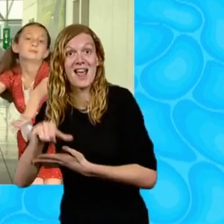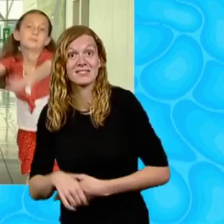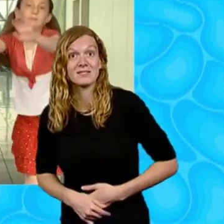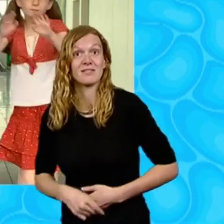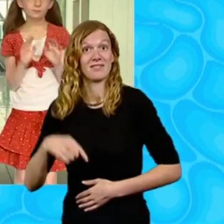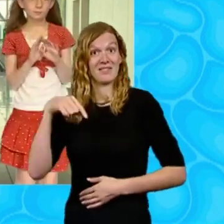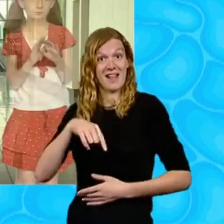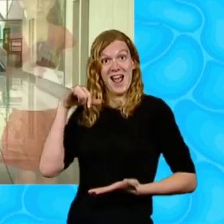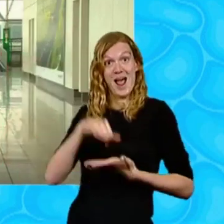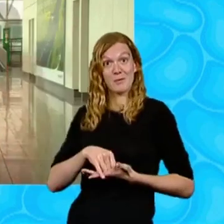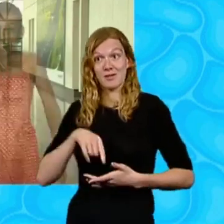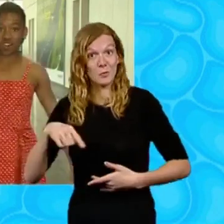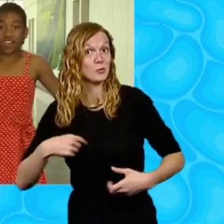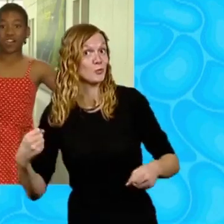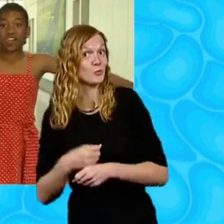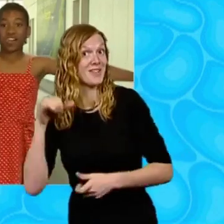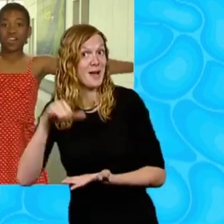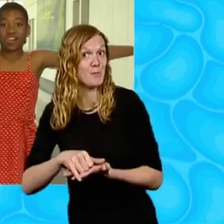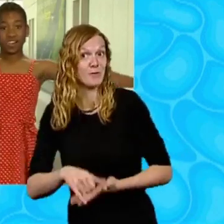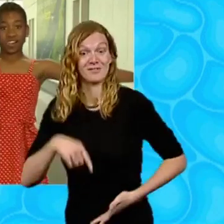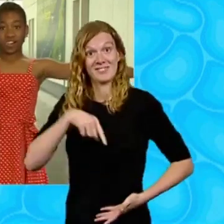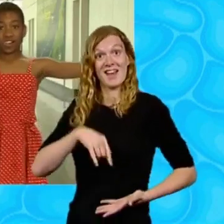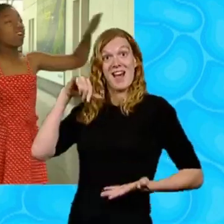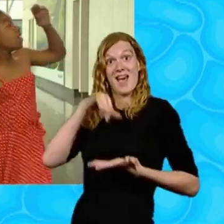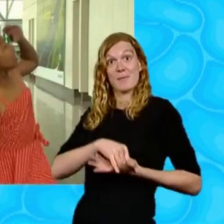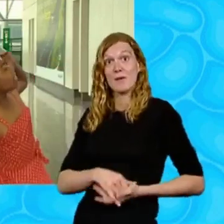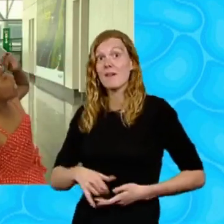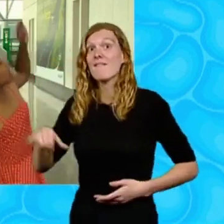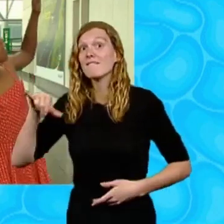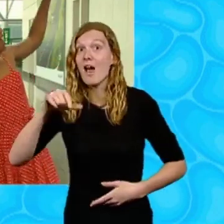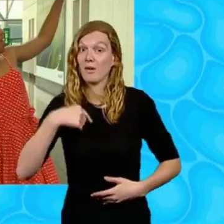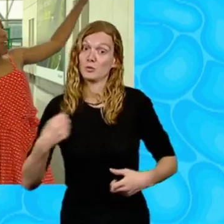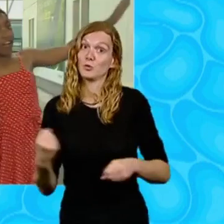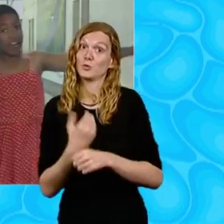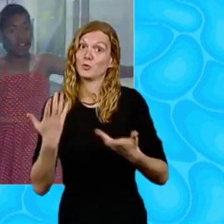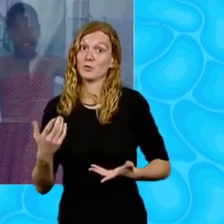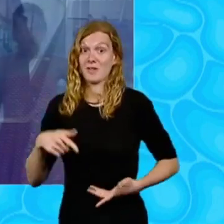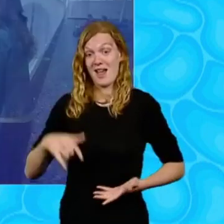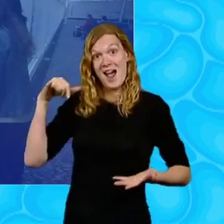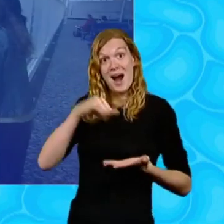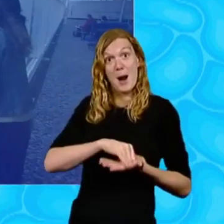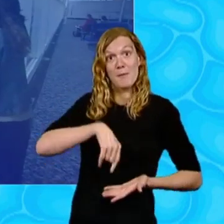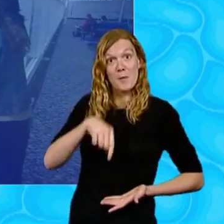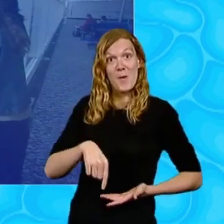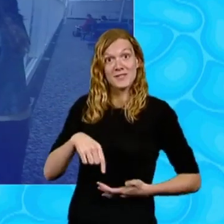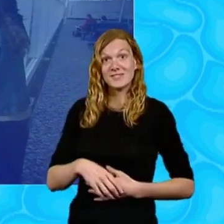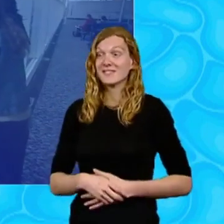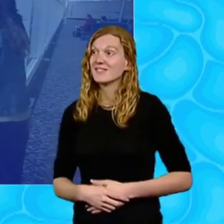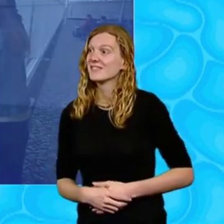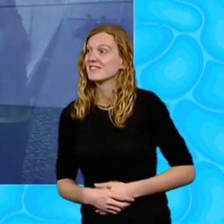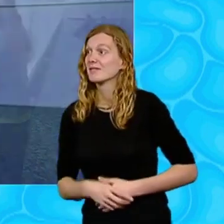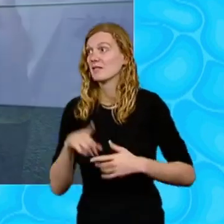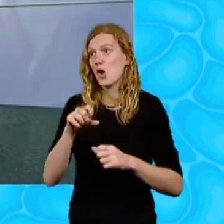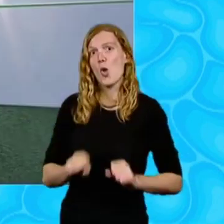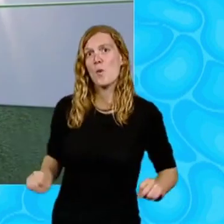do at the airport. 'Cause flying's what we do at the airport. While you're